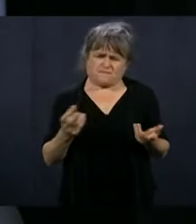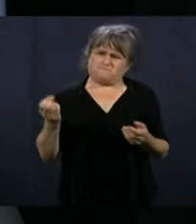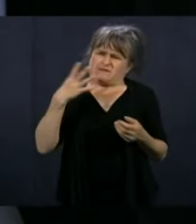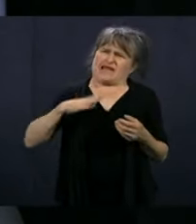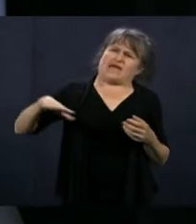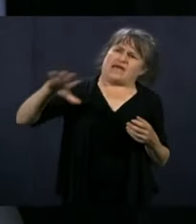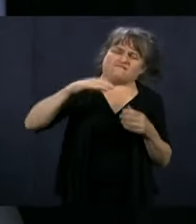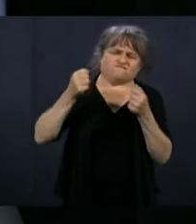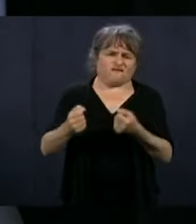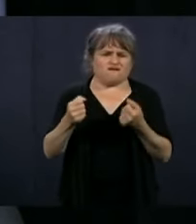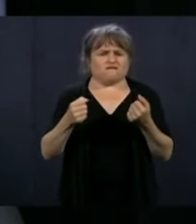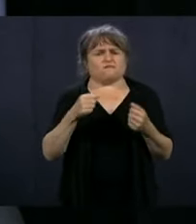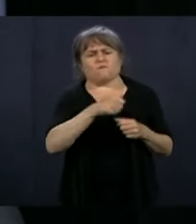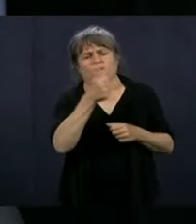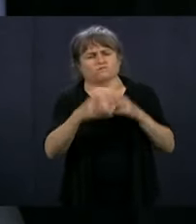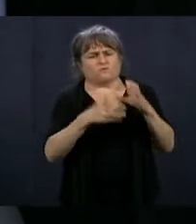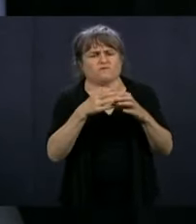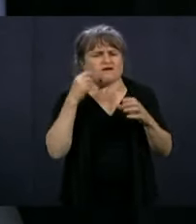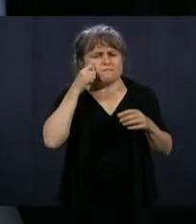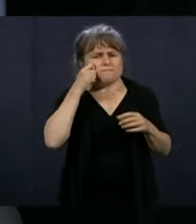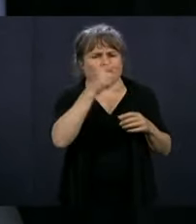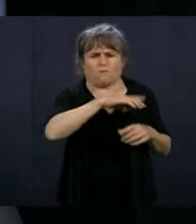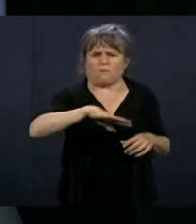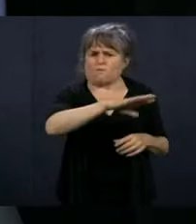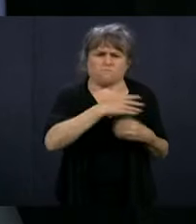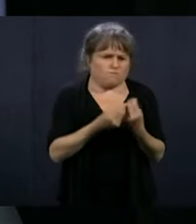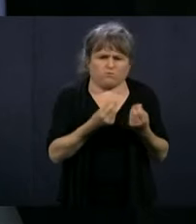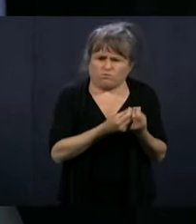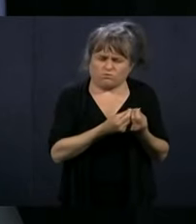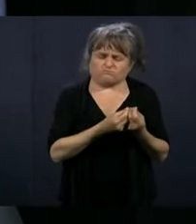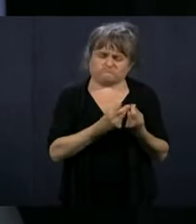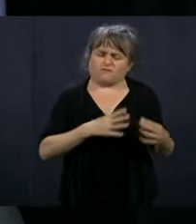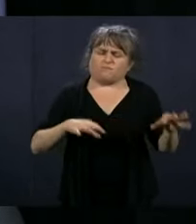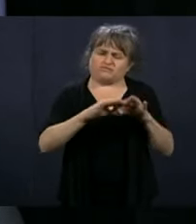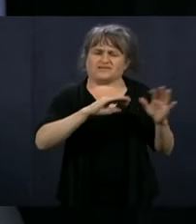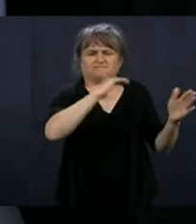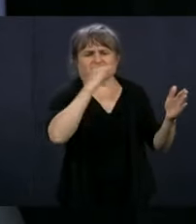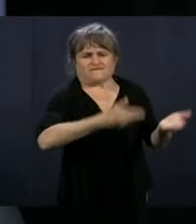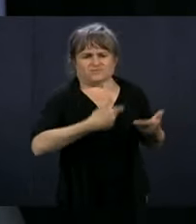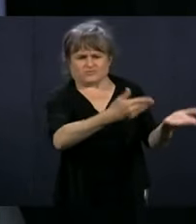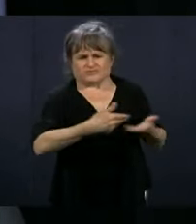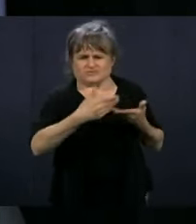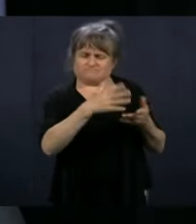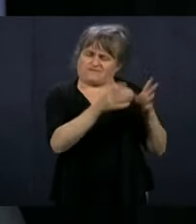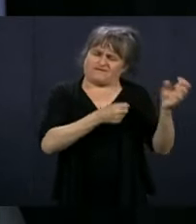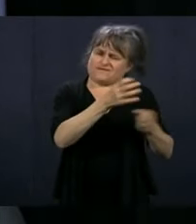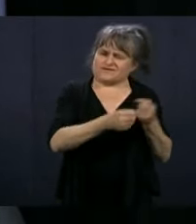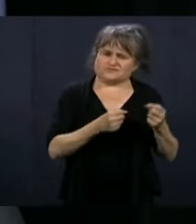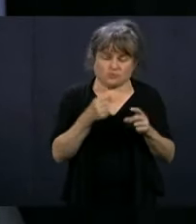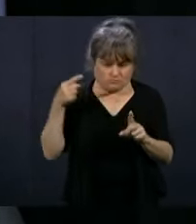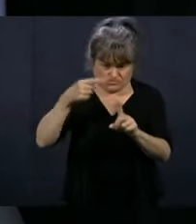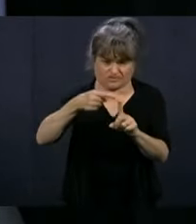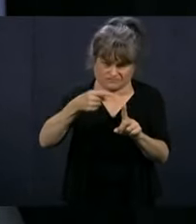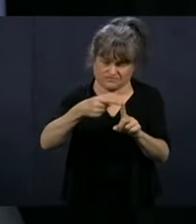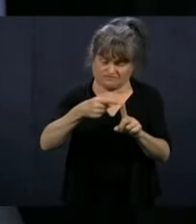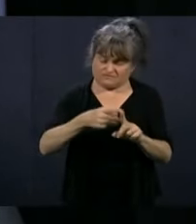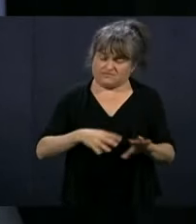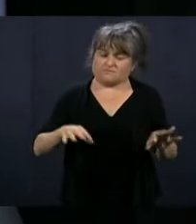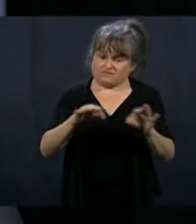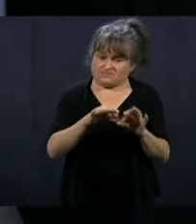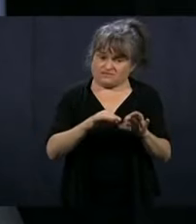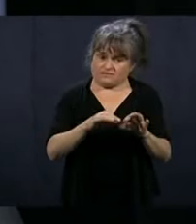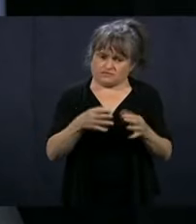to make efforts, and it has to be part of the mandate, and we have to give ourselves concrete objectives in